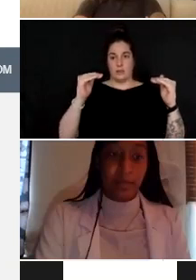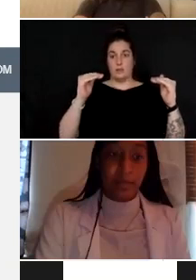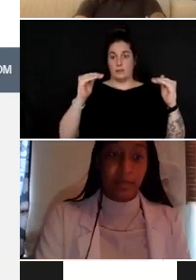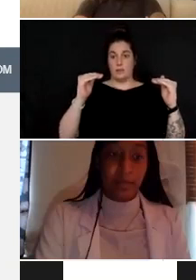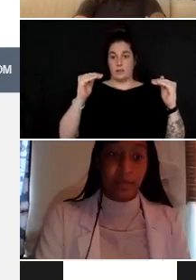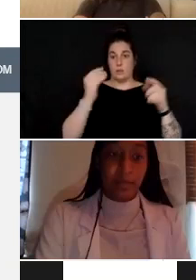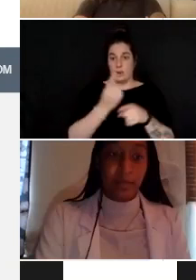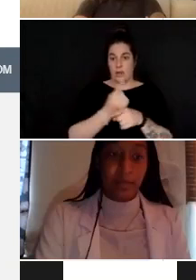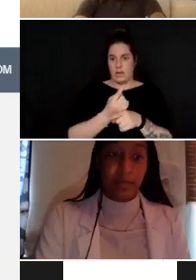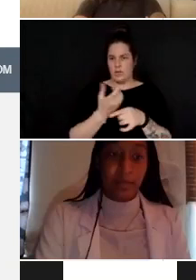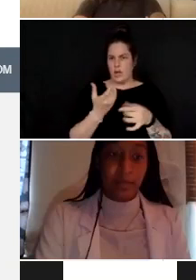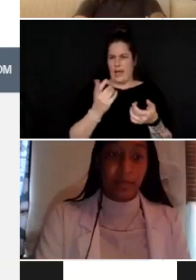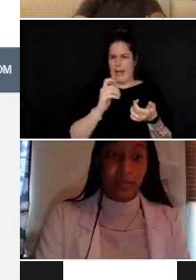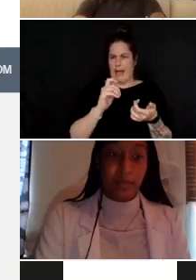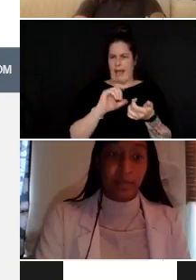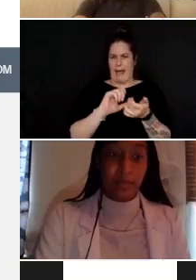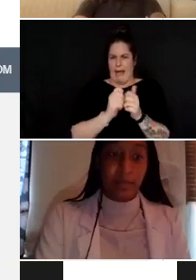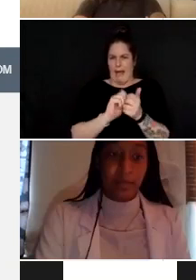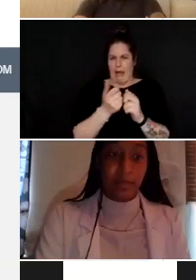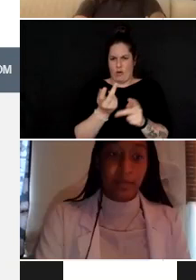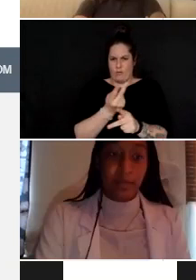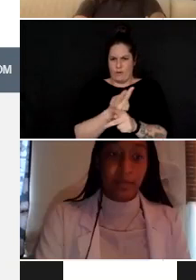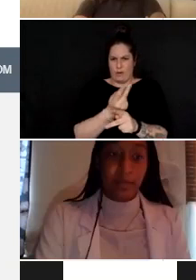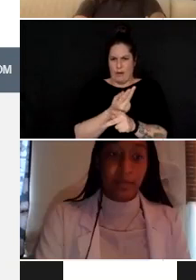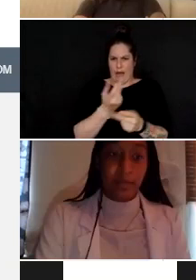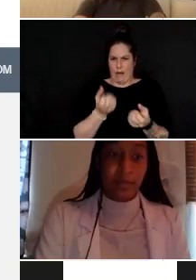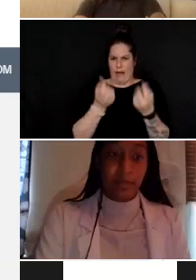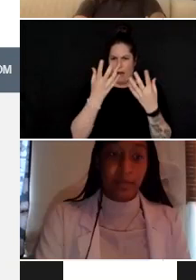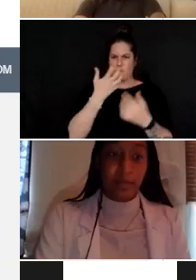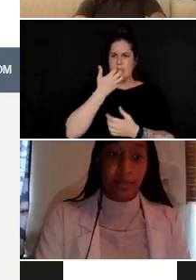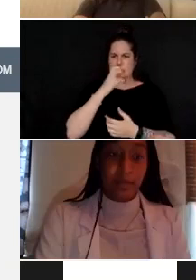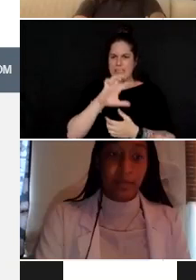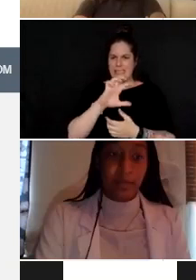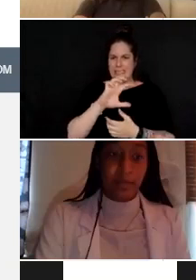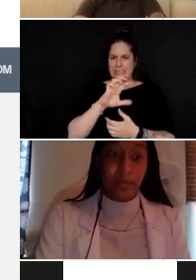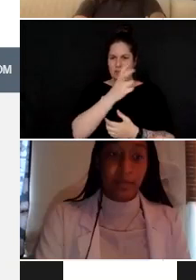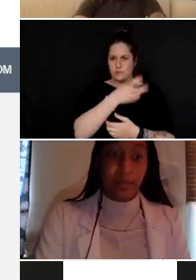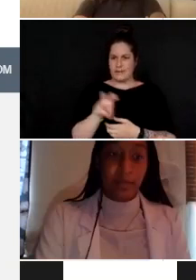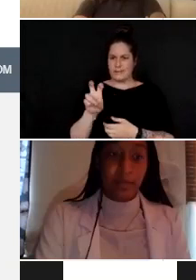is, how do we figure out the amount of heat that's going to be transferred?